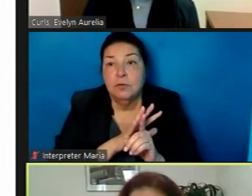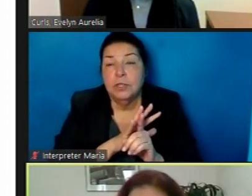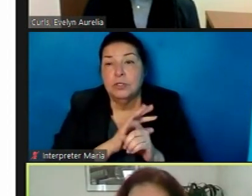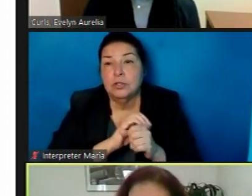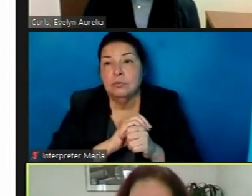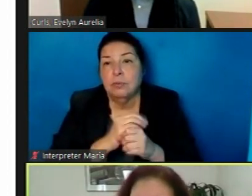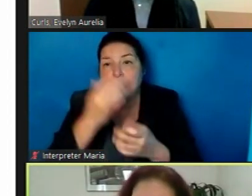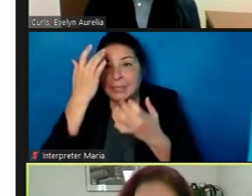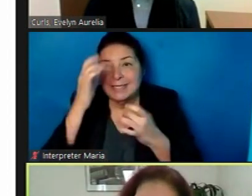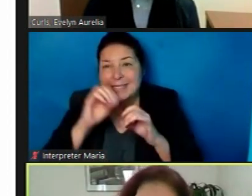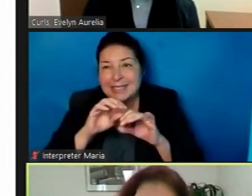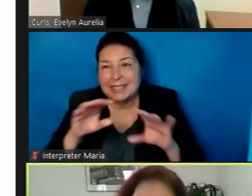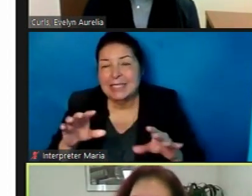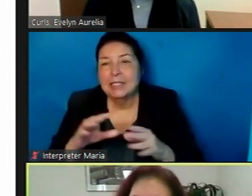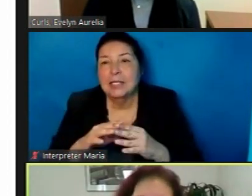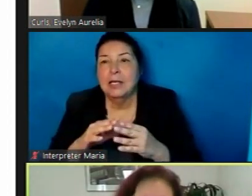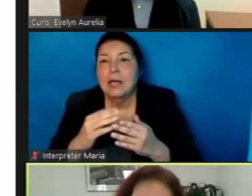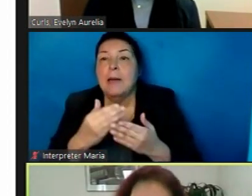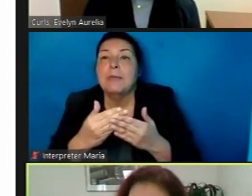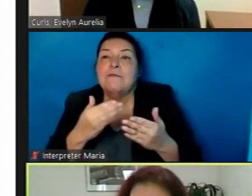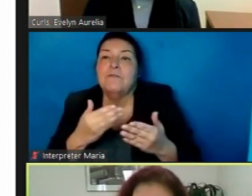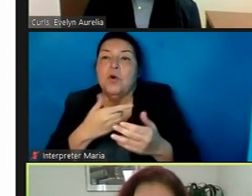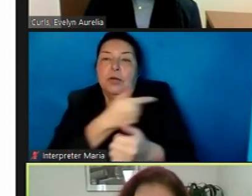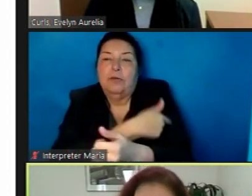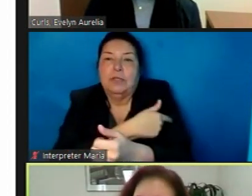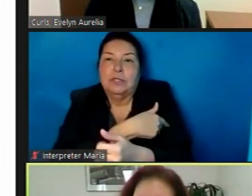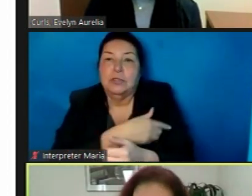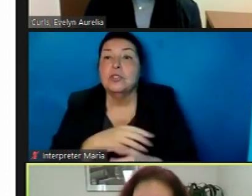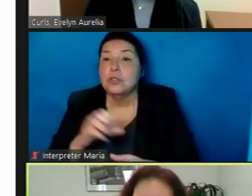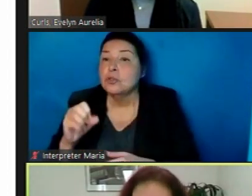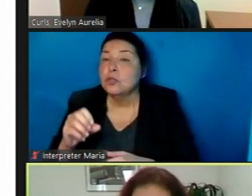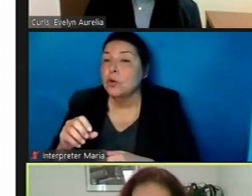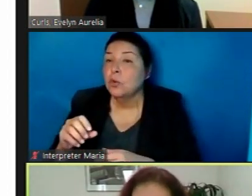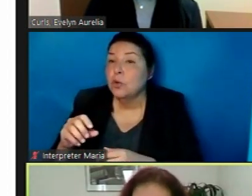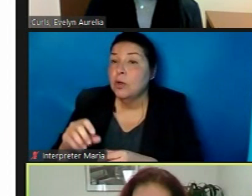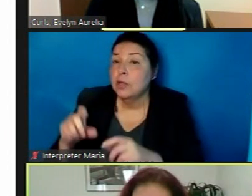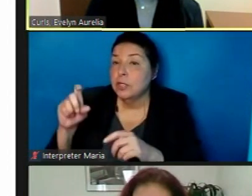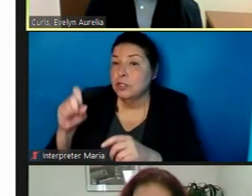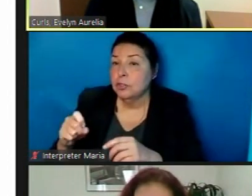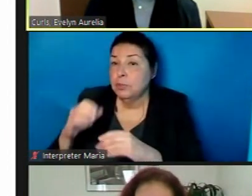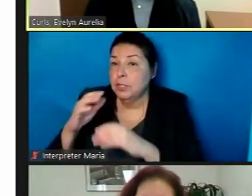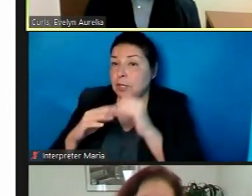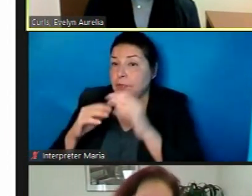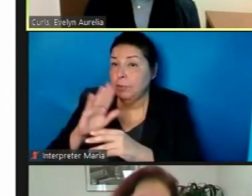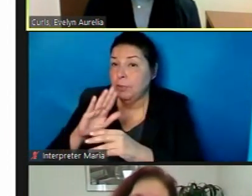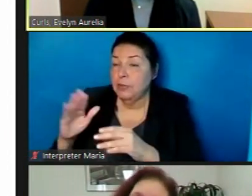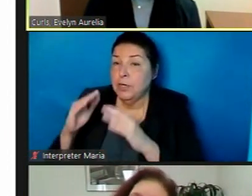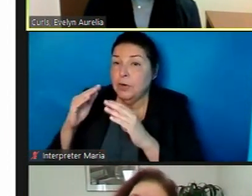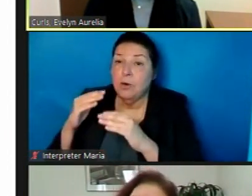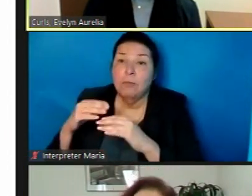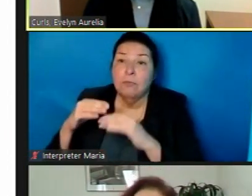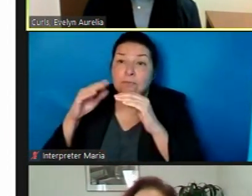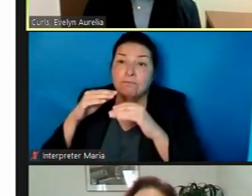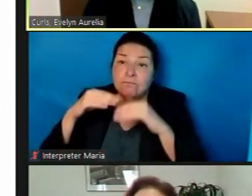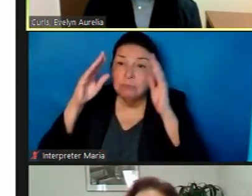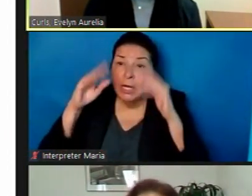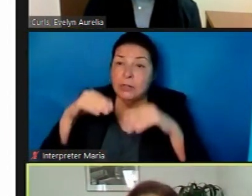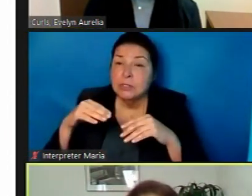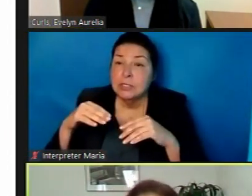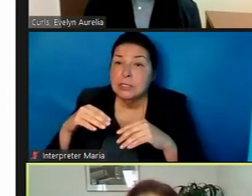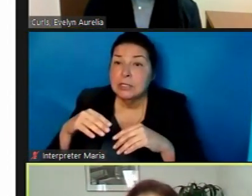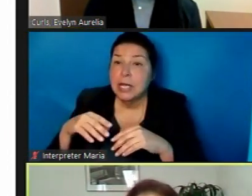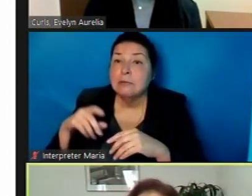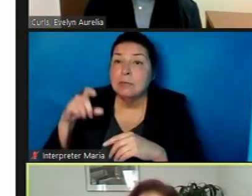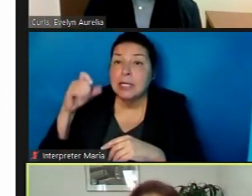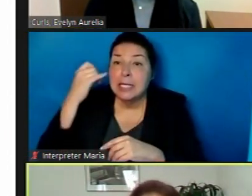should feel comfortable when they're home, and if there are any issues that they have, they should call their doctor. Yes. Okay, well, so it's a little